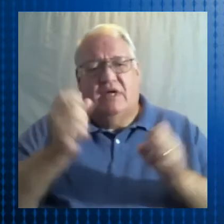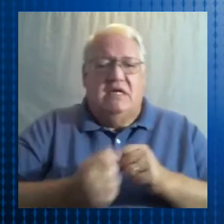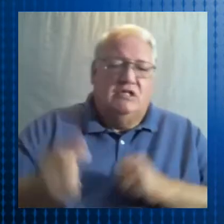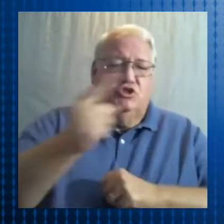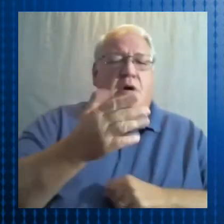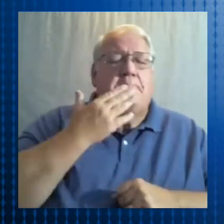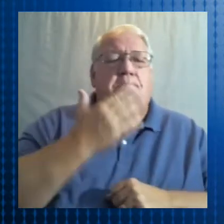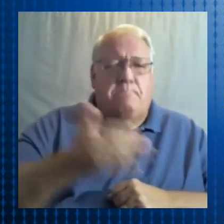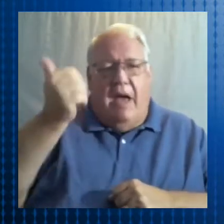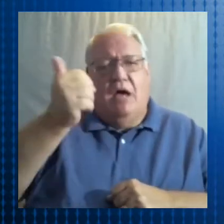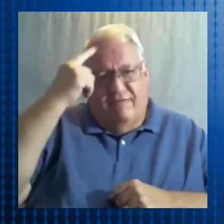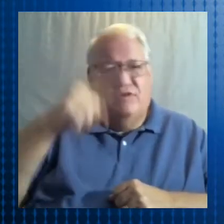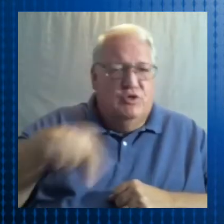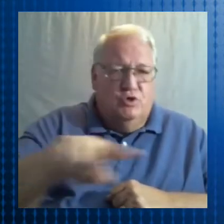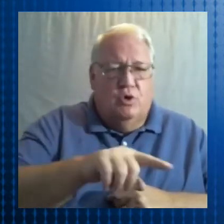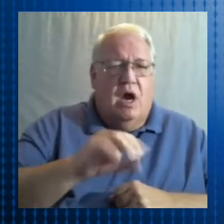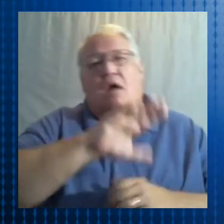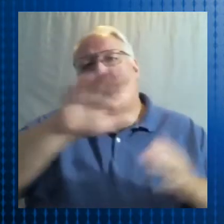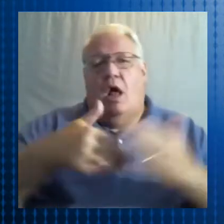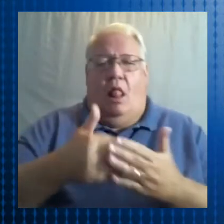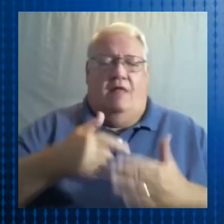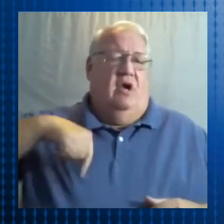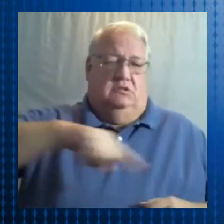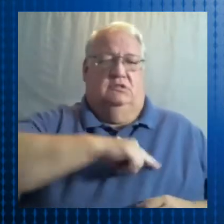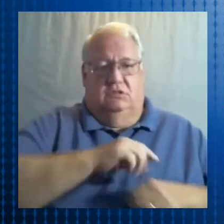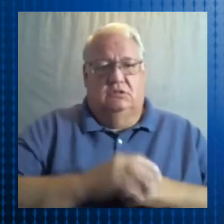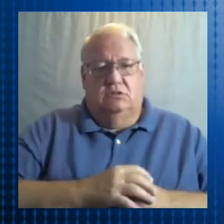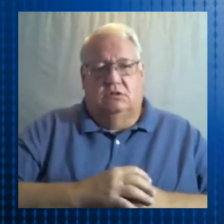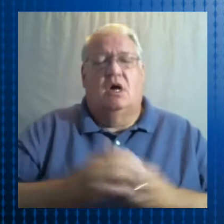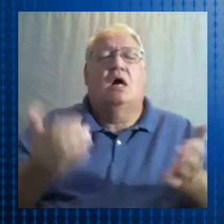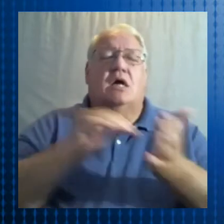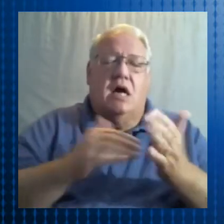you, and for all of us. So again, thank you,